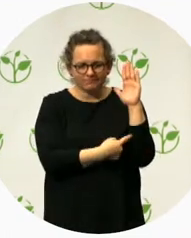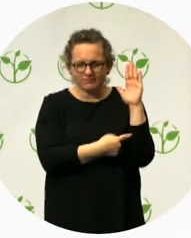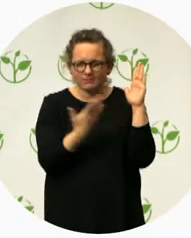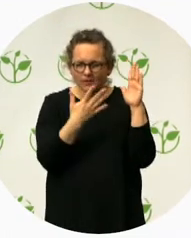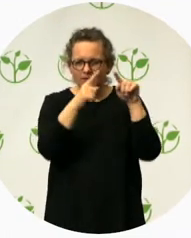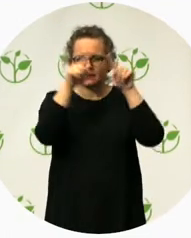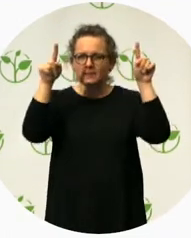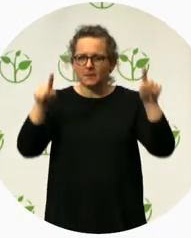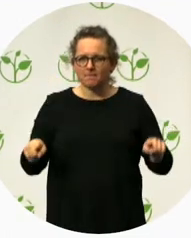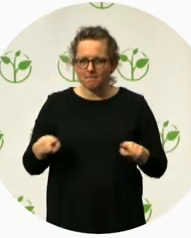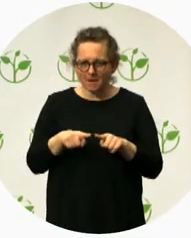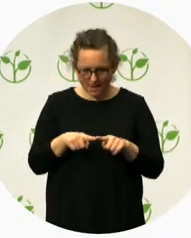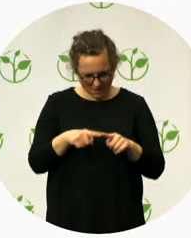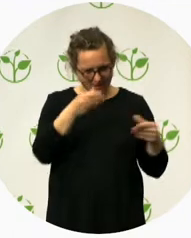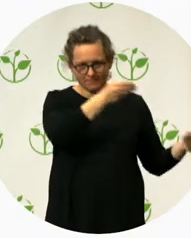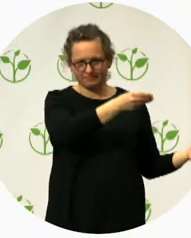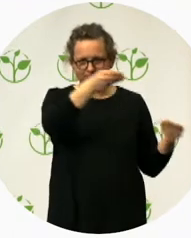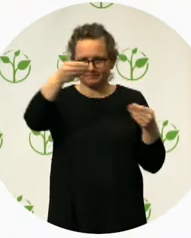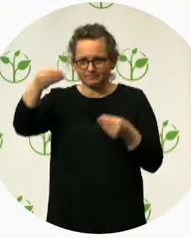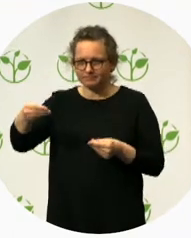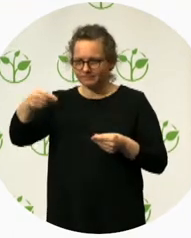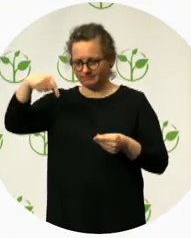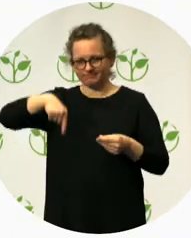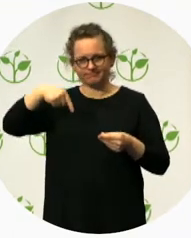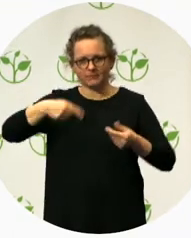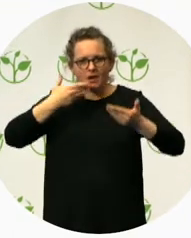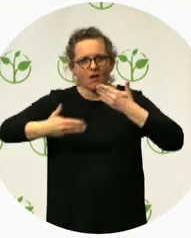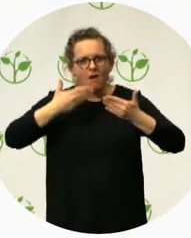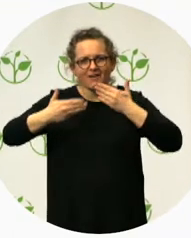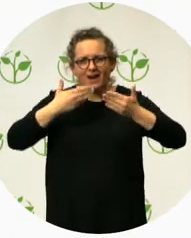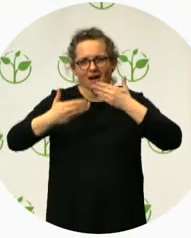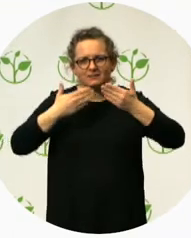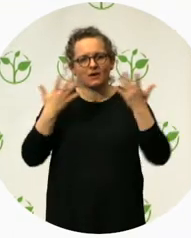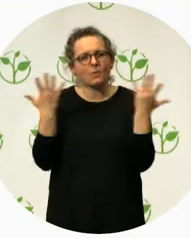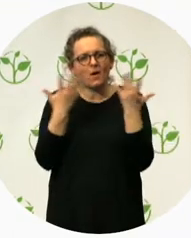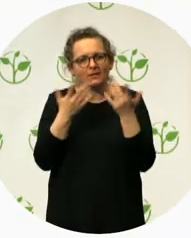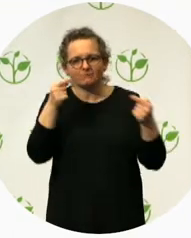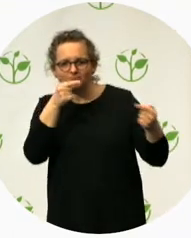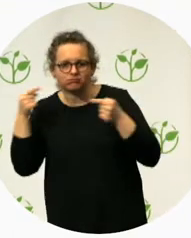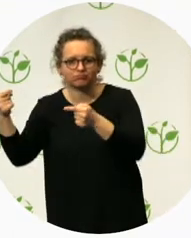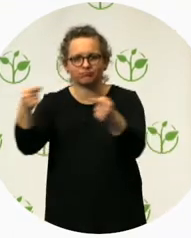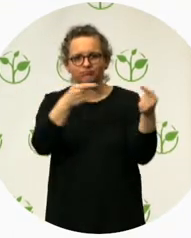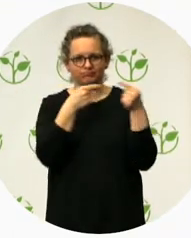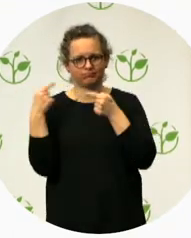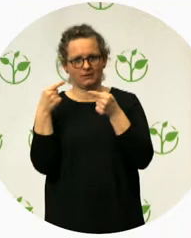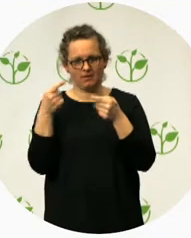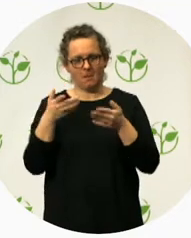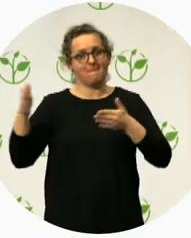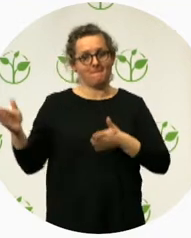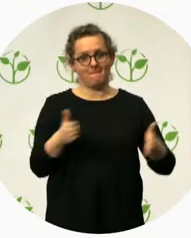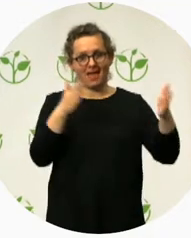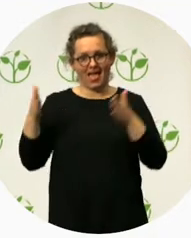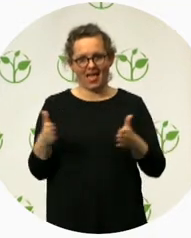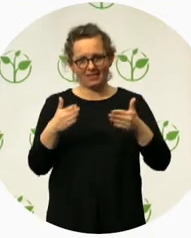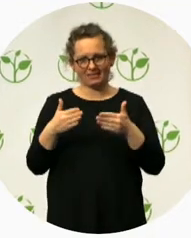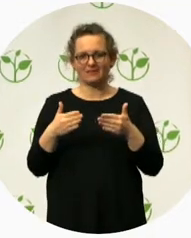you with this paper. Now, videos. A lot of people are very interested in seeing the content that we provide in